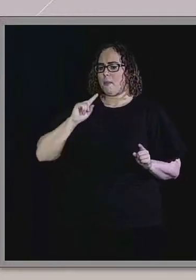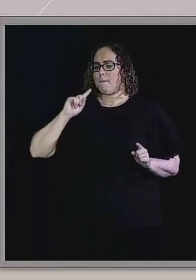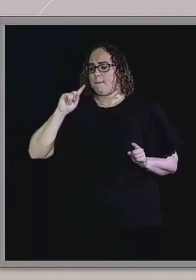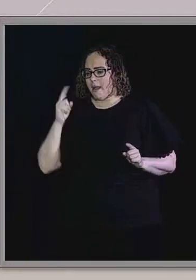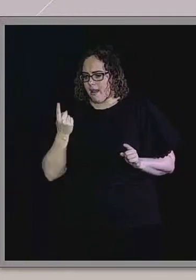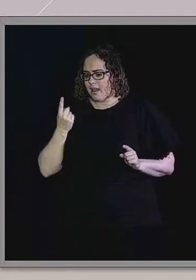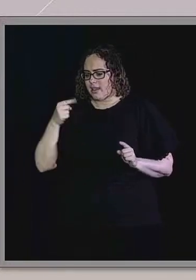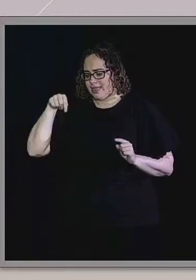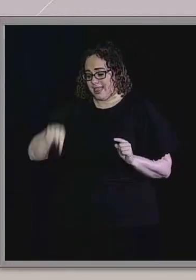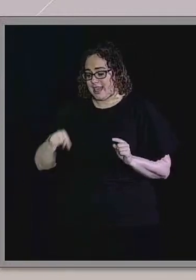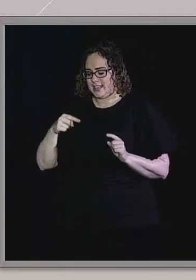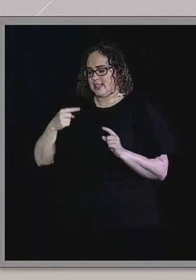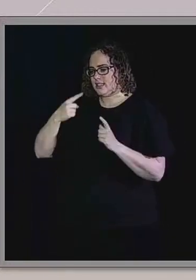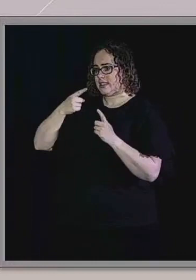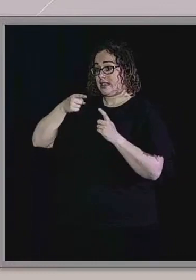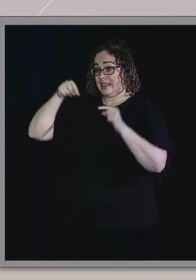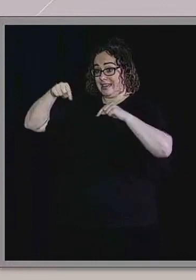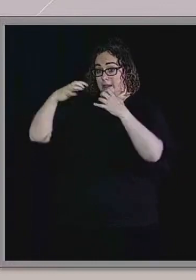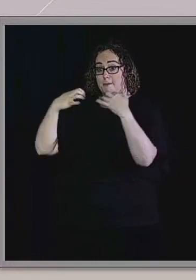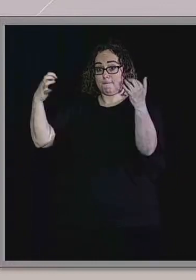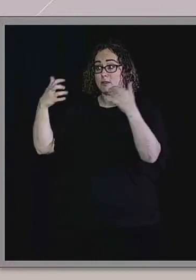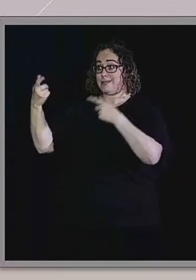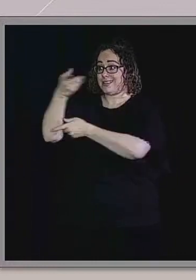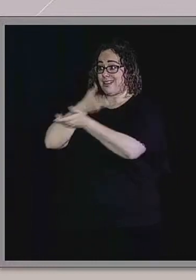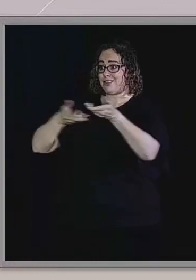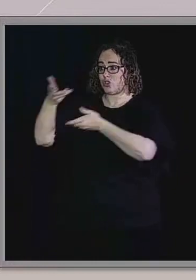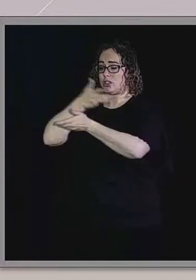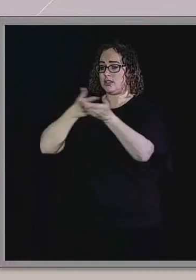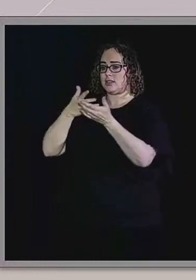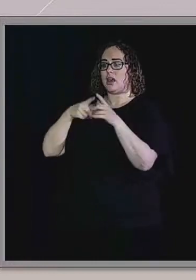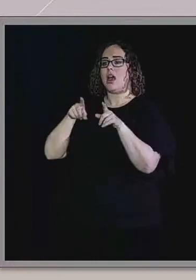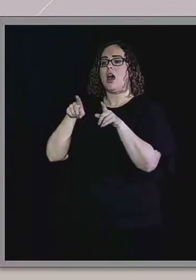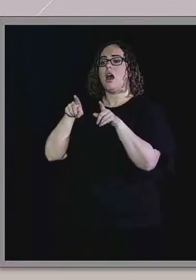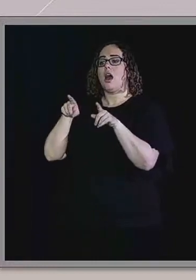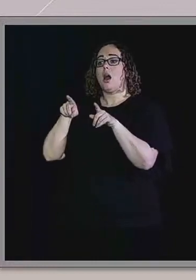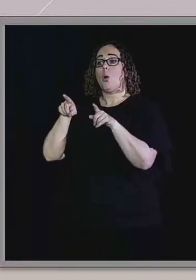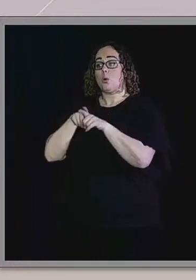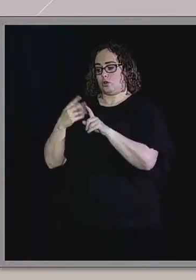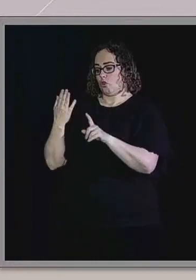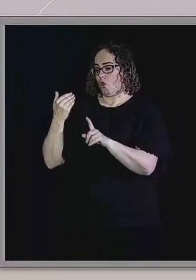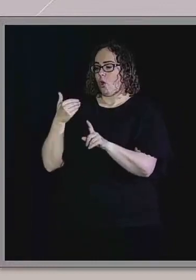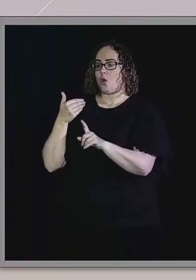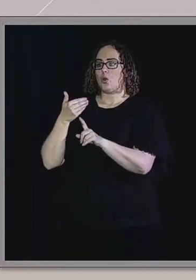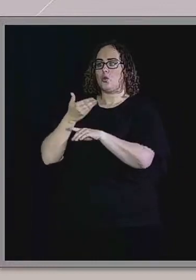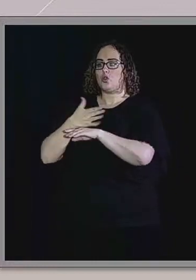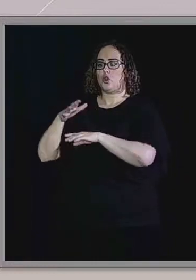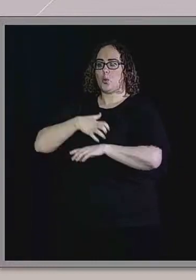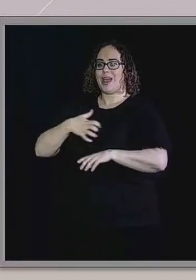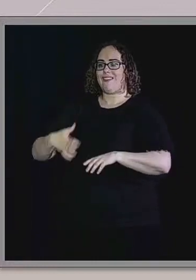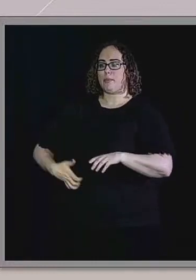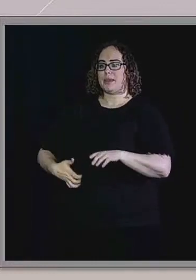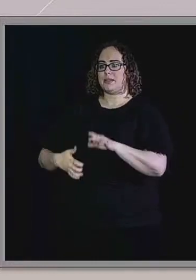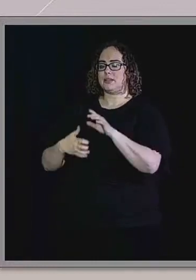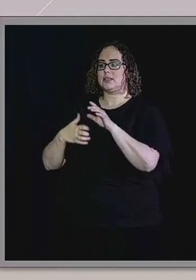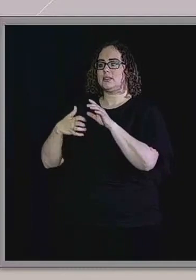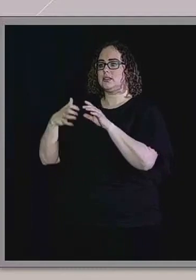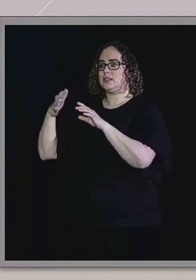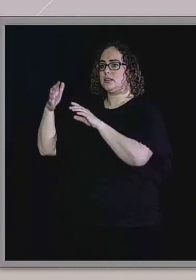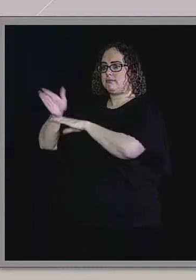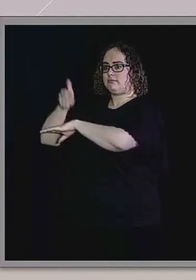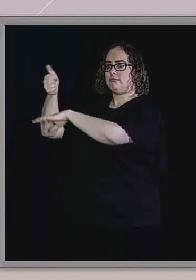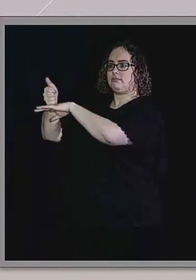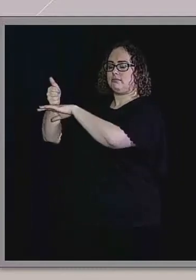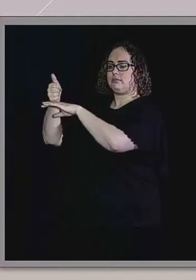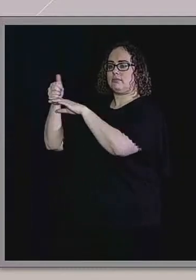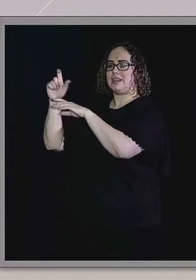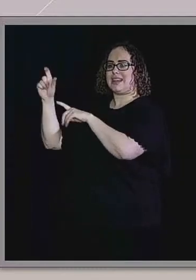discussions, and also I think with a new government in Canberra that is perhaps more concerned about respecting Indigenous rights, particularly